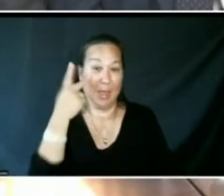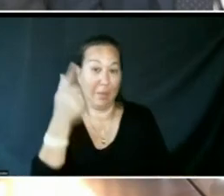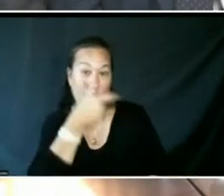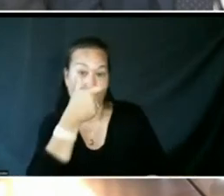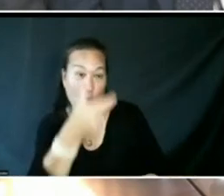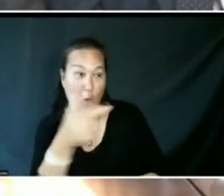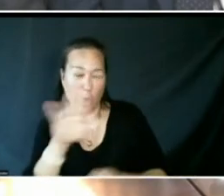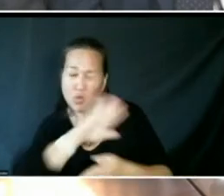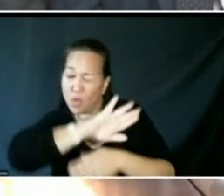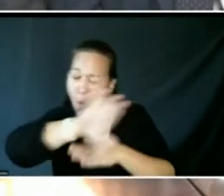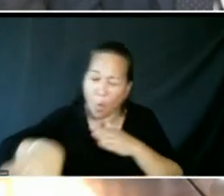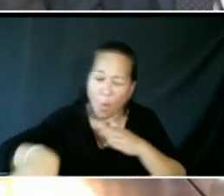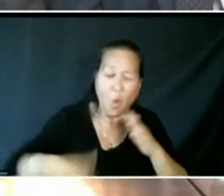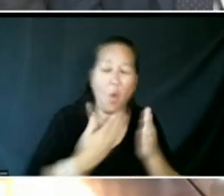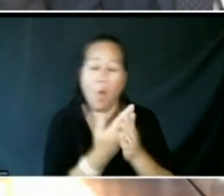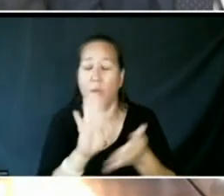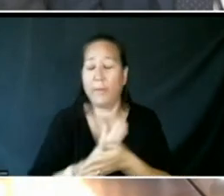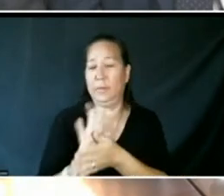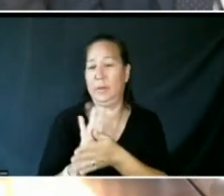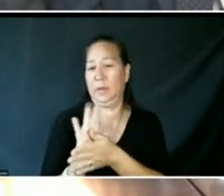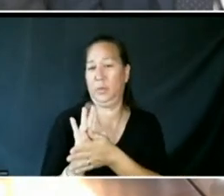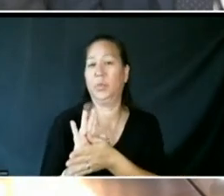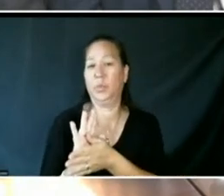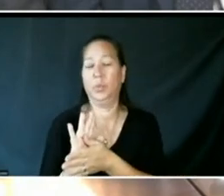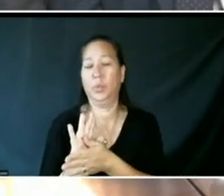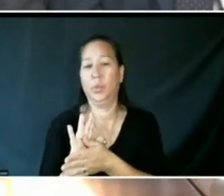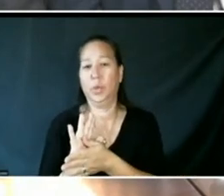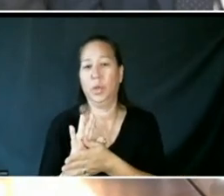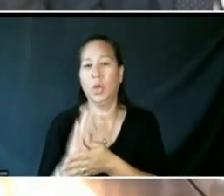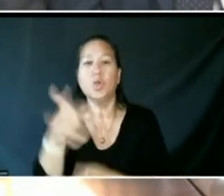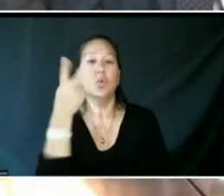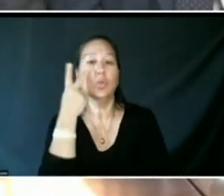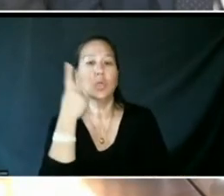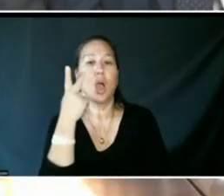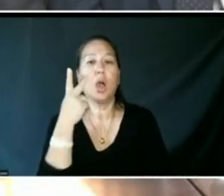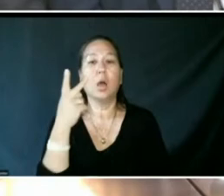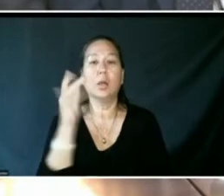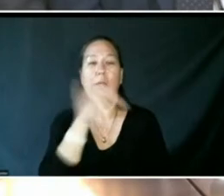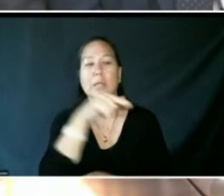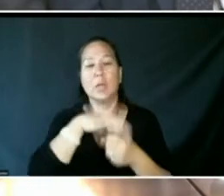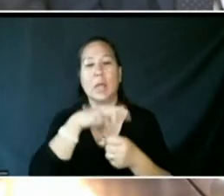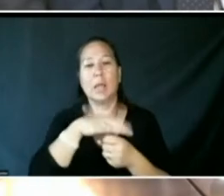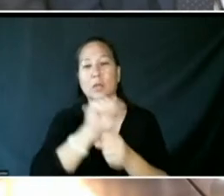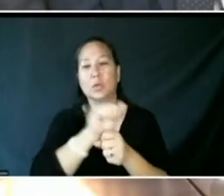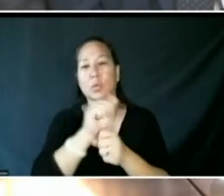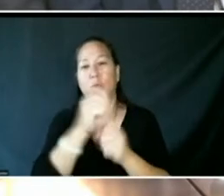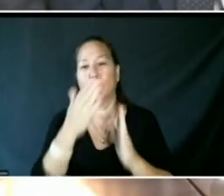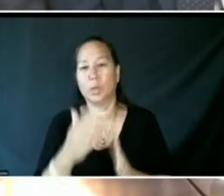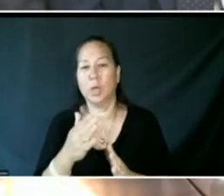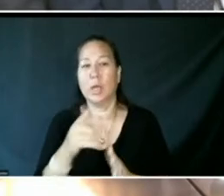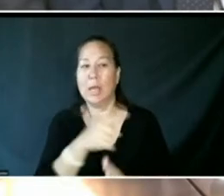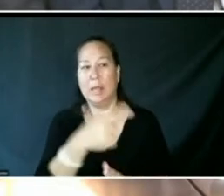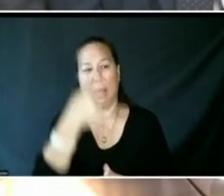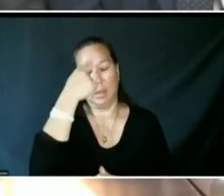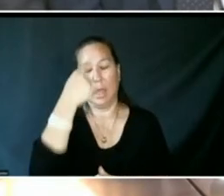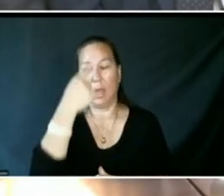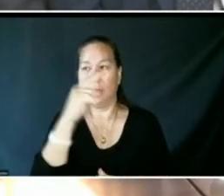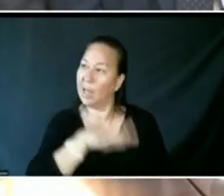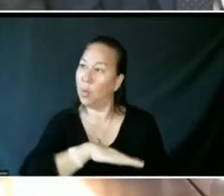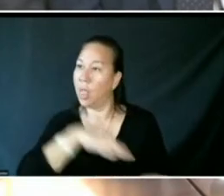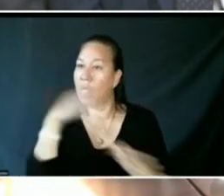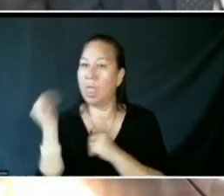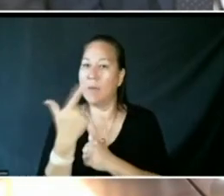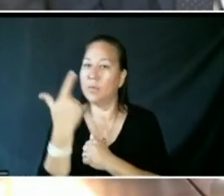video, you saw that these were election workers who were under the impression they were going to get to go home around 10, 10:30. People are putting